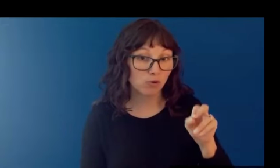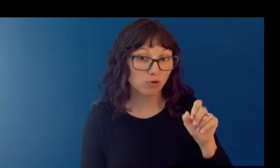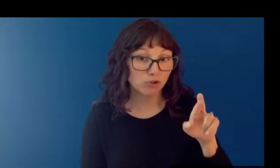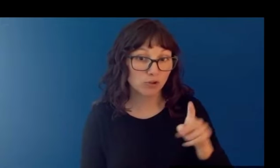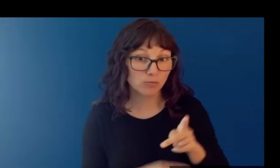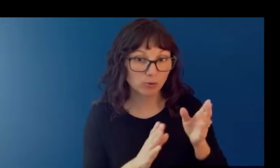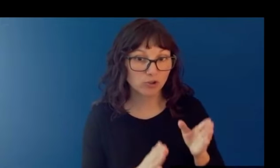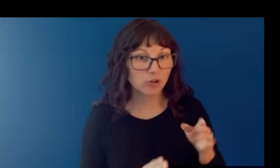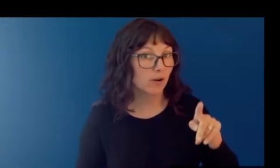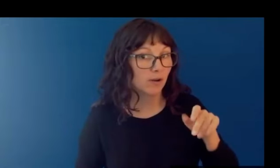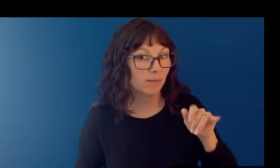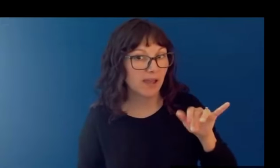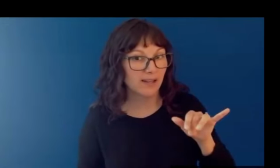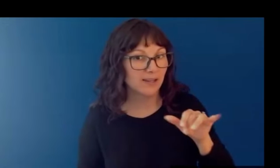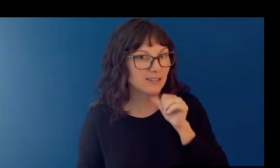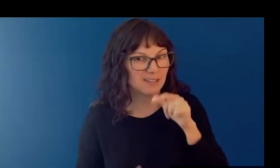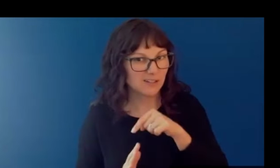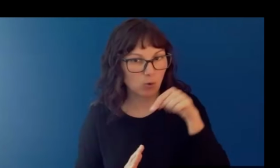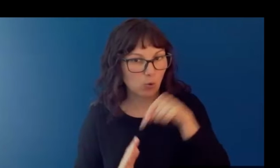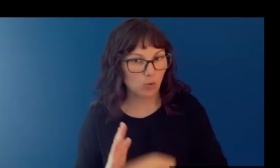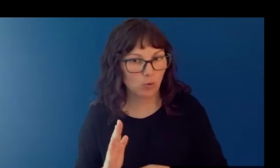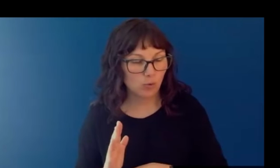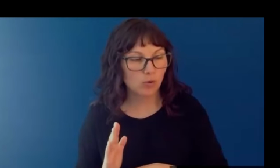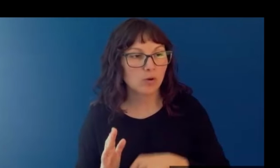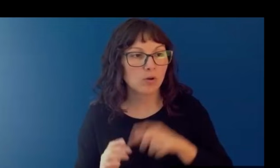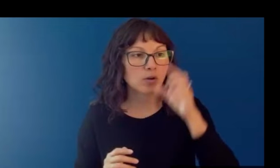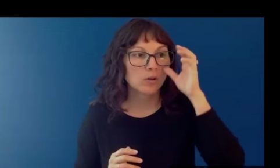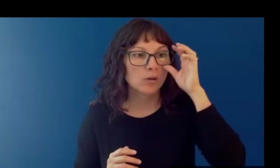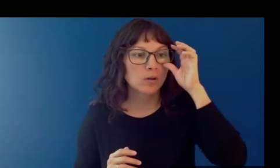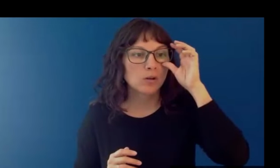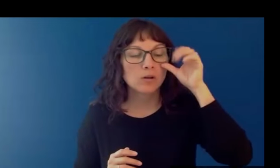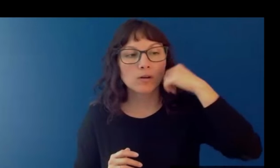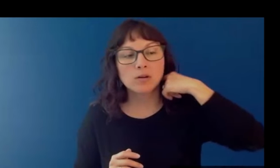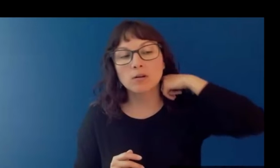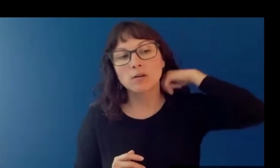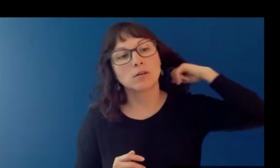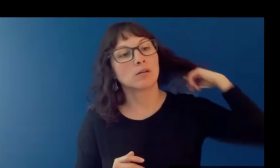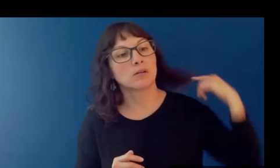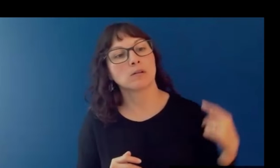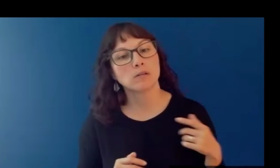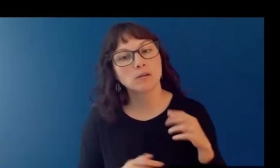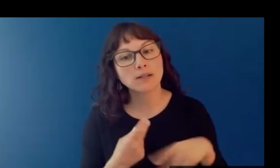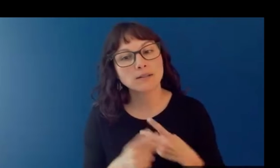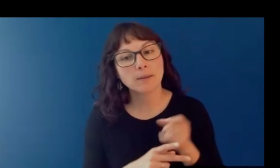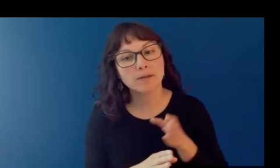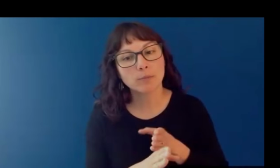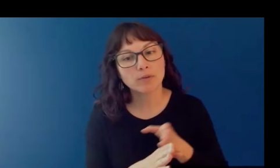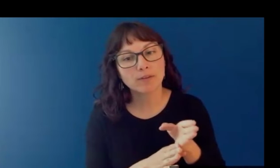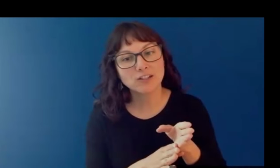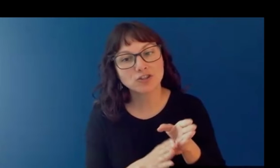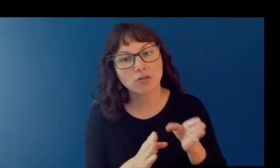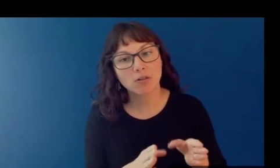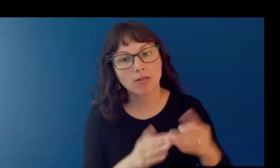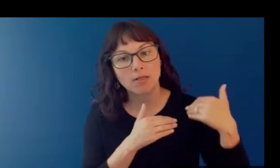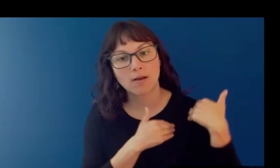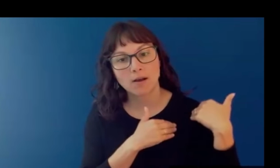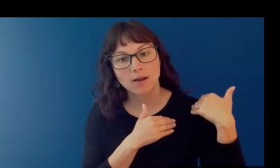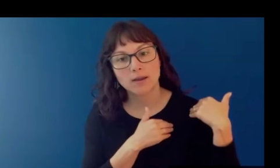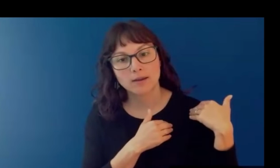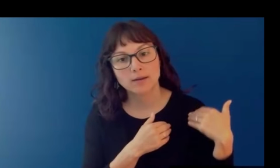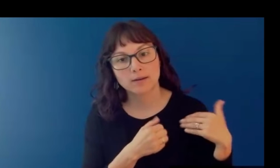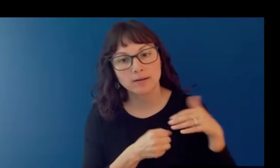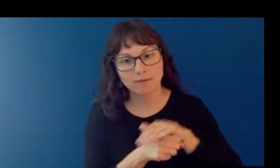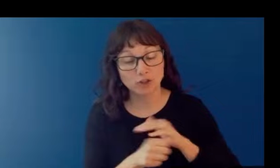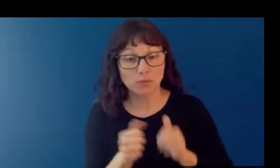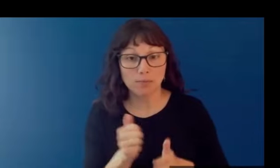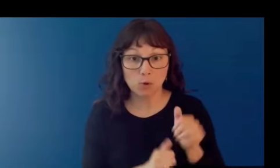something Patty didn't really go into. It's a type of professional liability coverage.